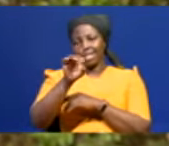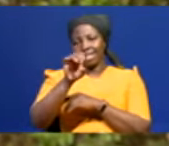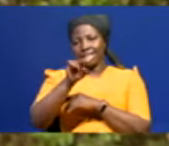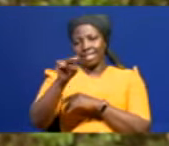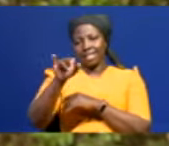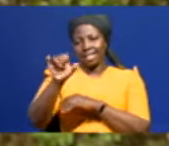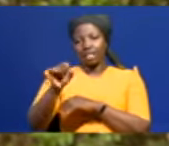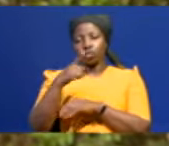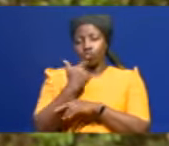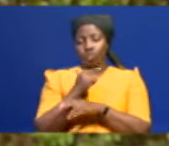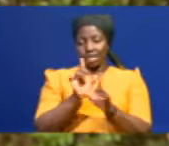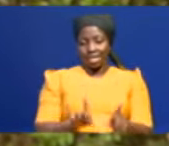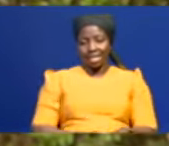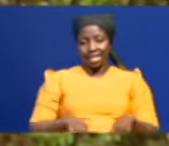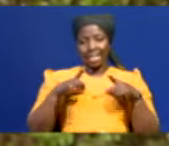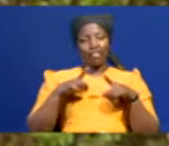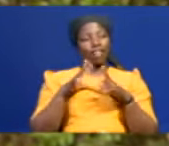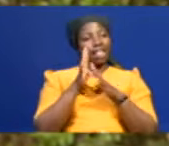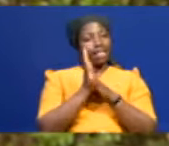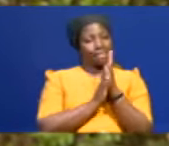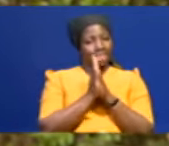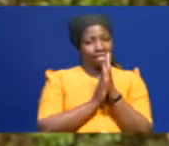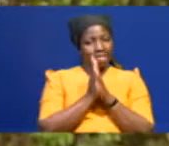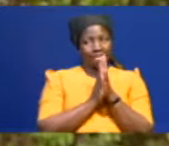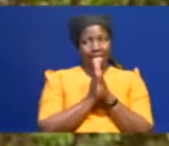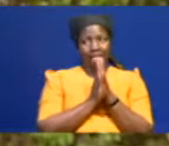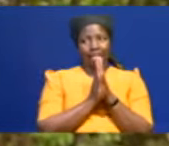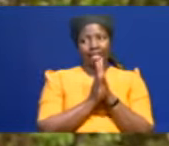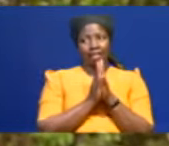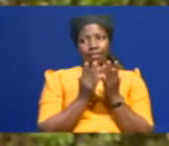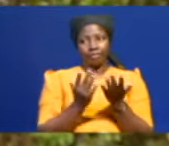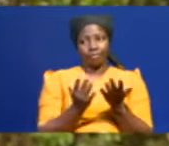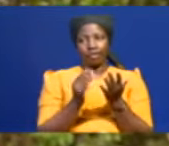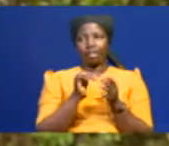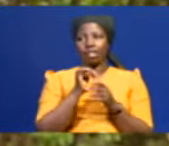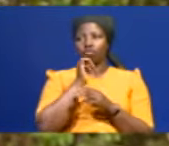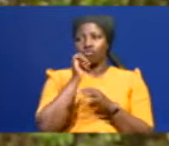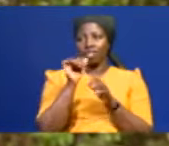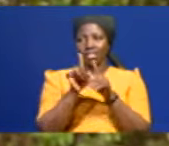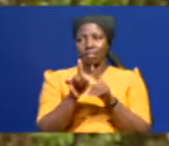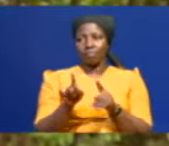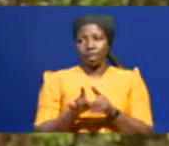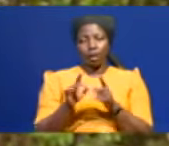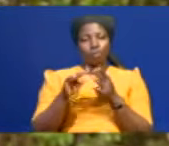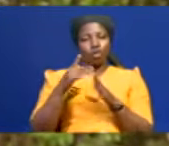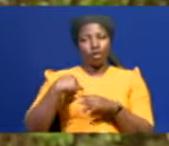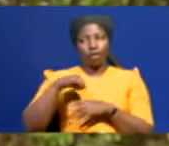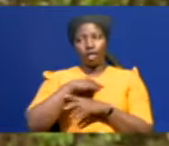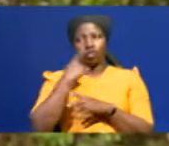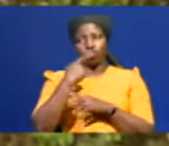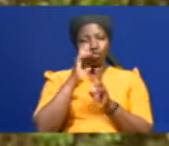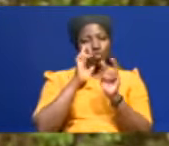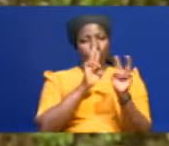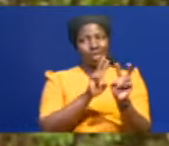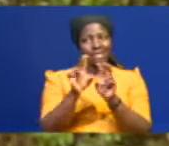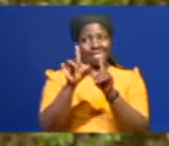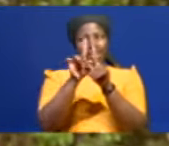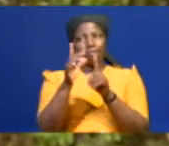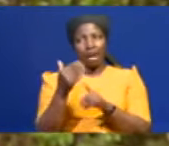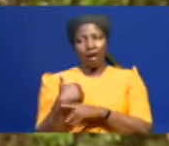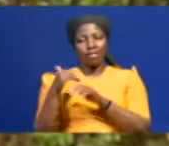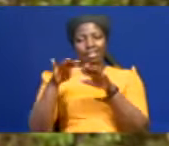whose life was very interesting. It's not like most of us who've lived and have had persecution from our